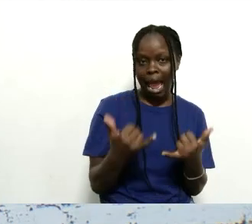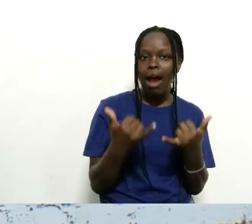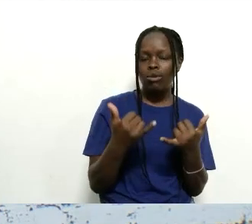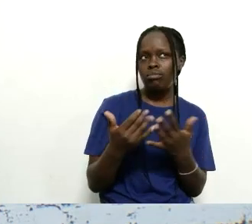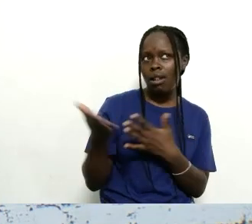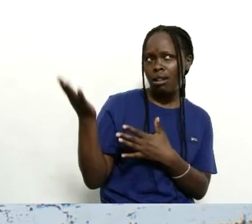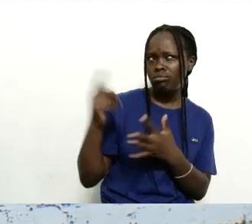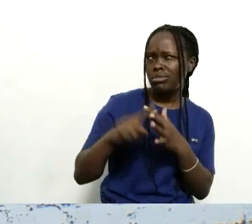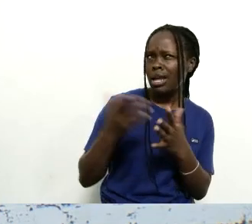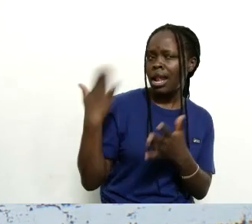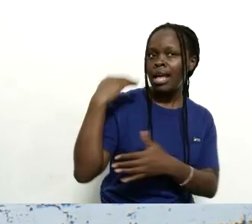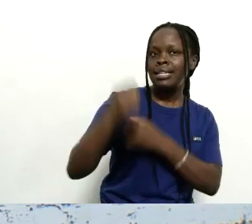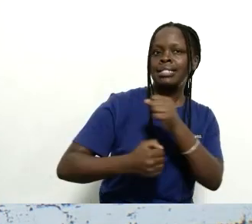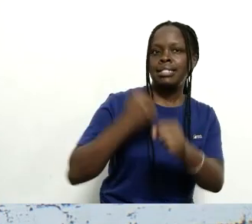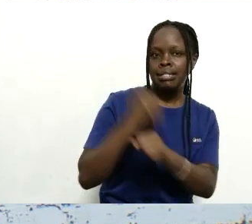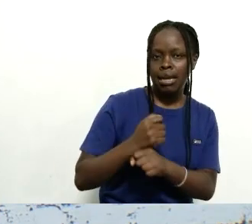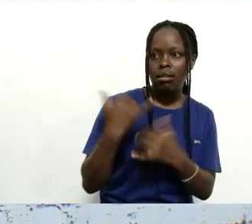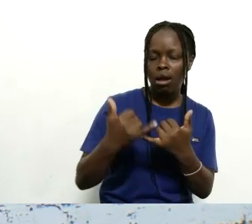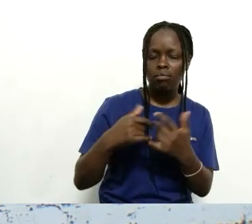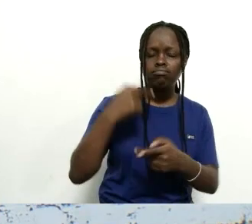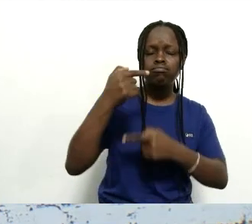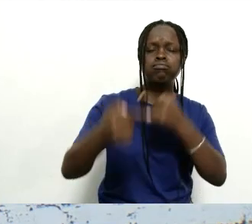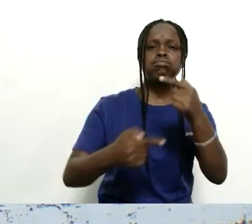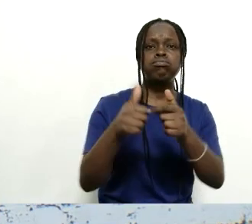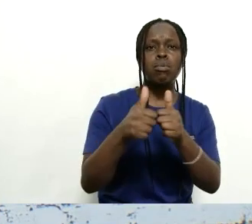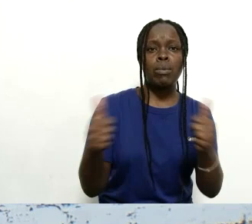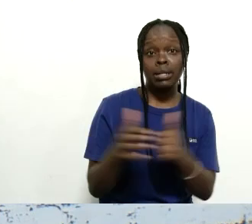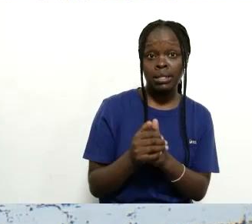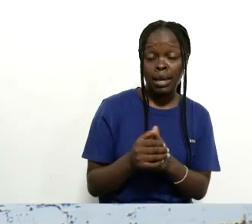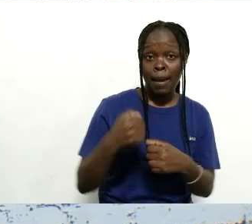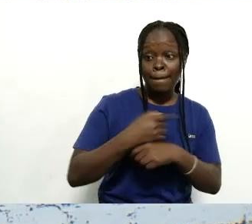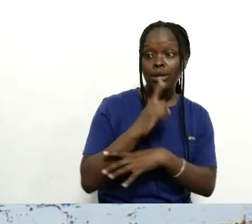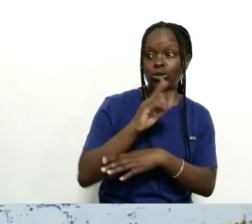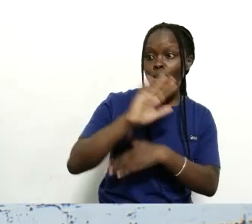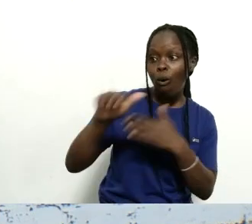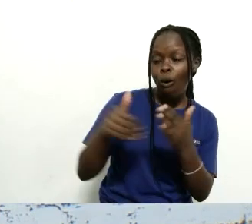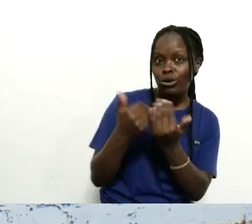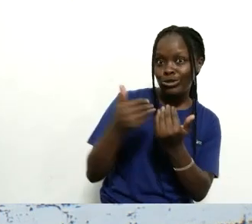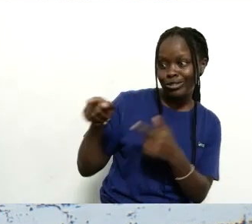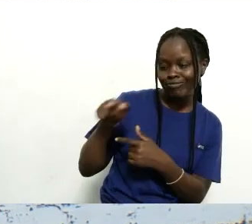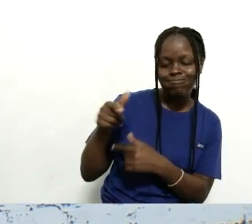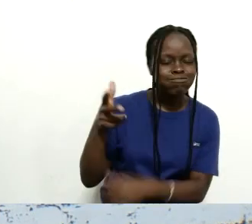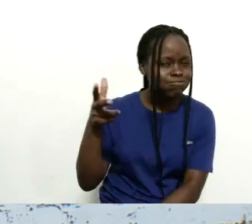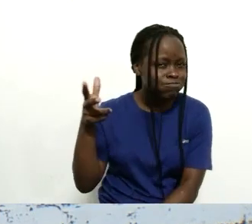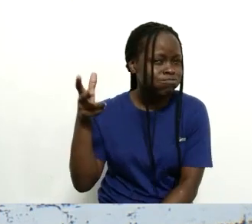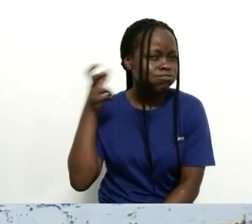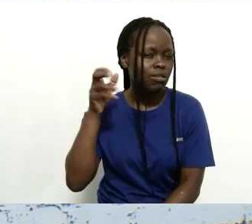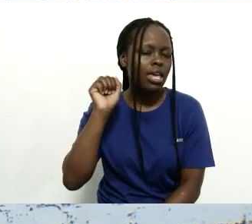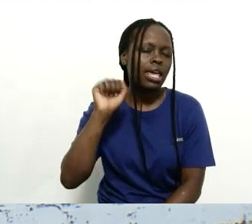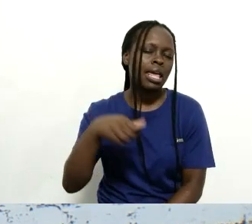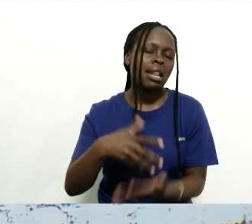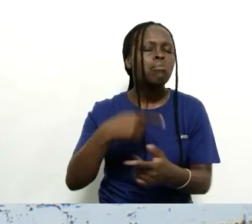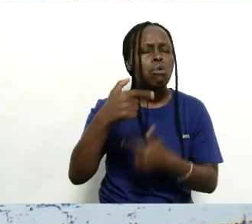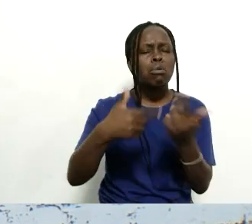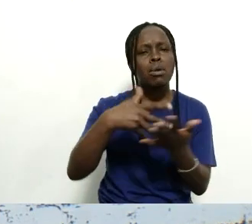especially when we are integrating ICT into our learning. Number three, that is where the teachers come in, where we have the human